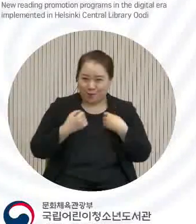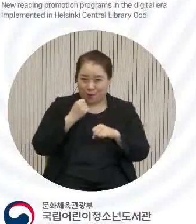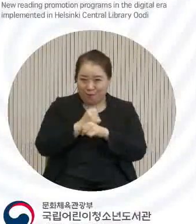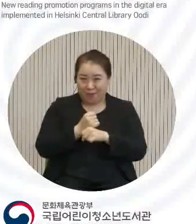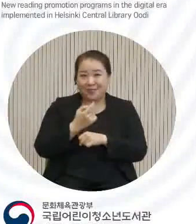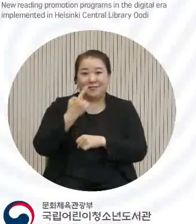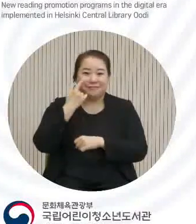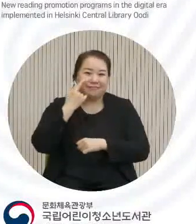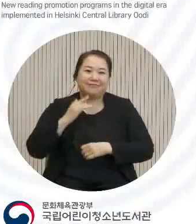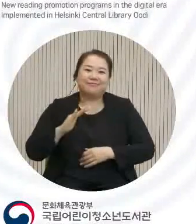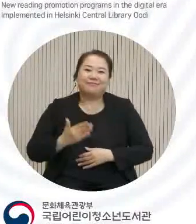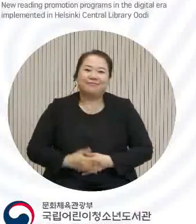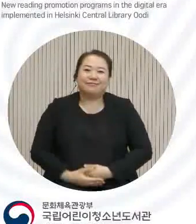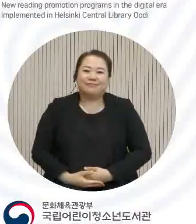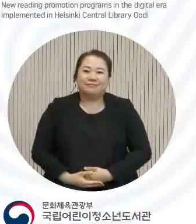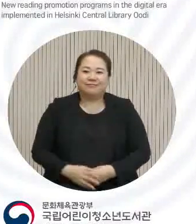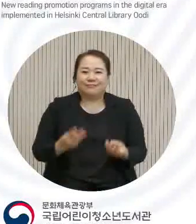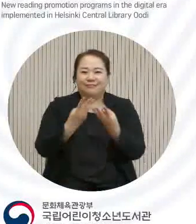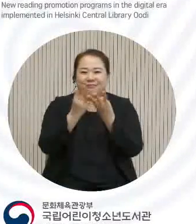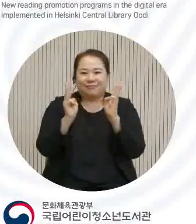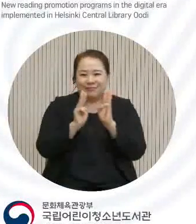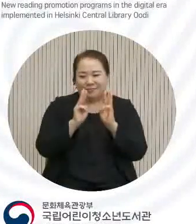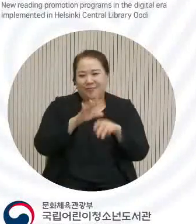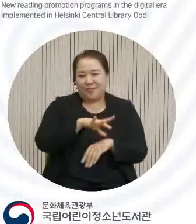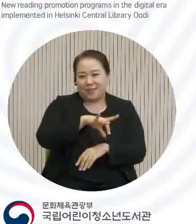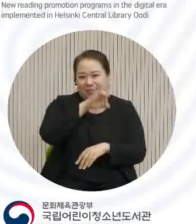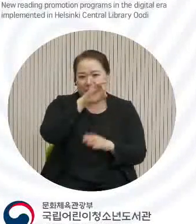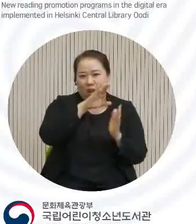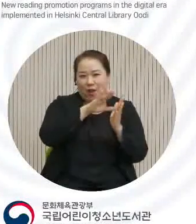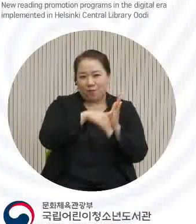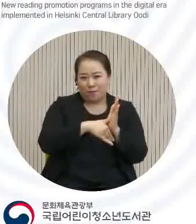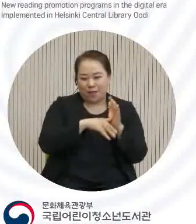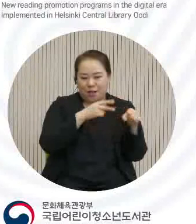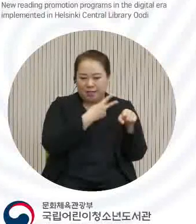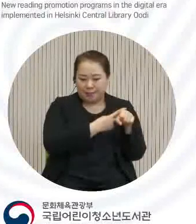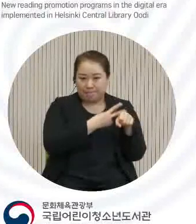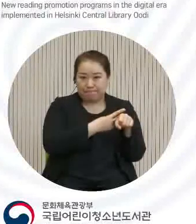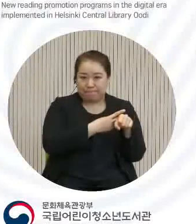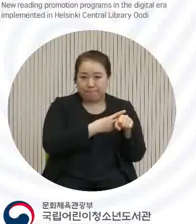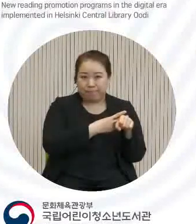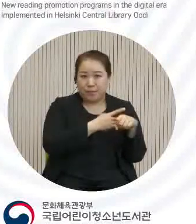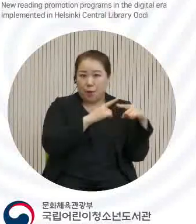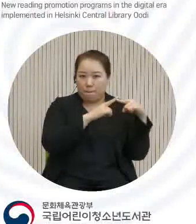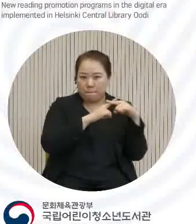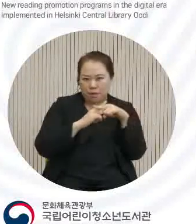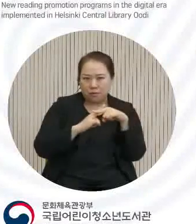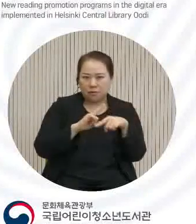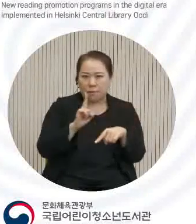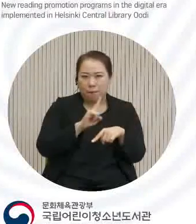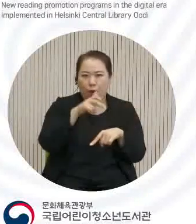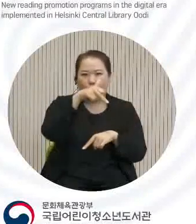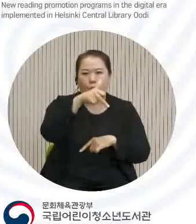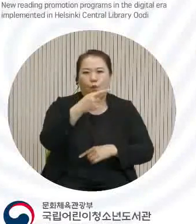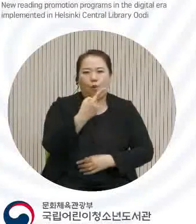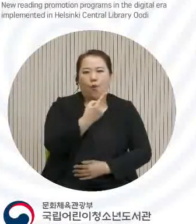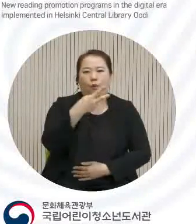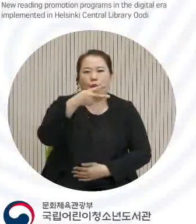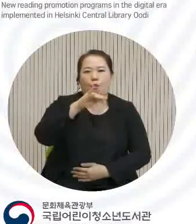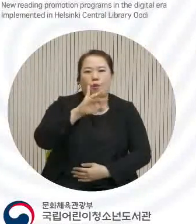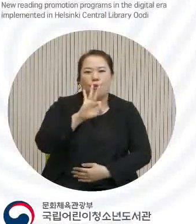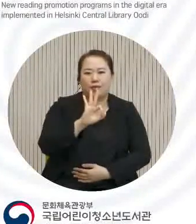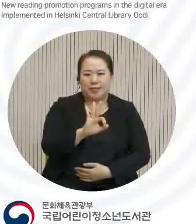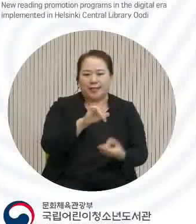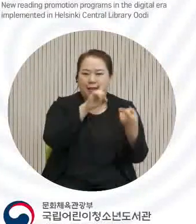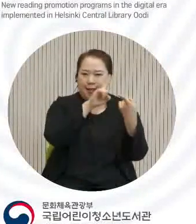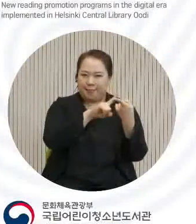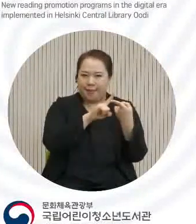In the beginning of the workshop, the instructors explain some basics about coding, what it is and where it is used.